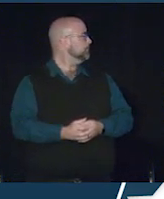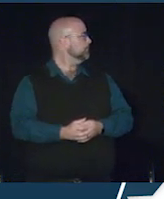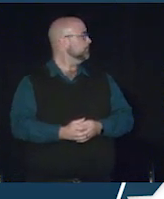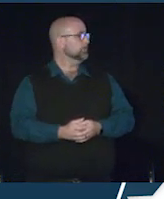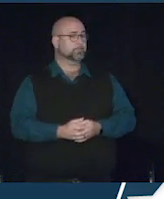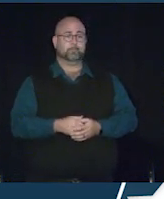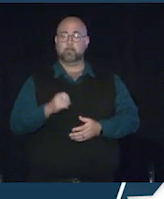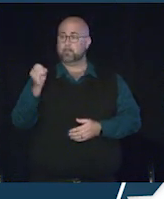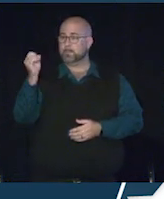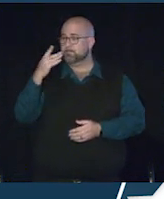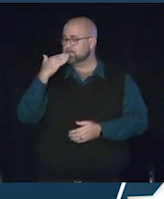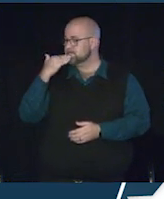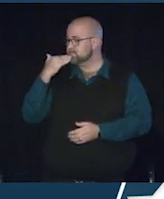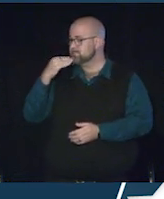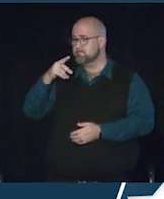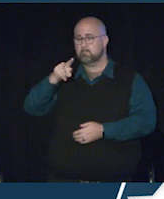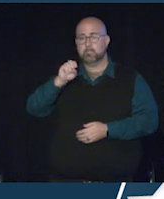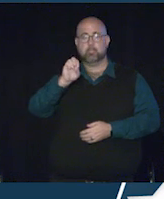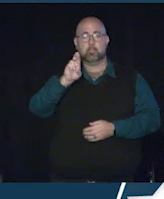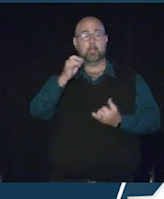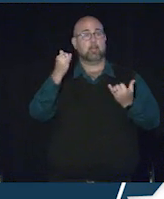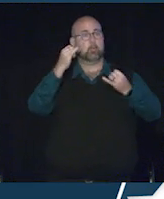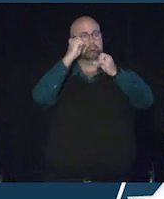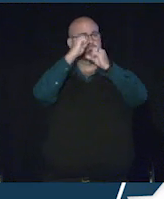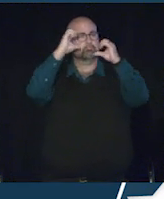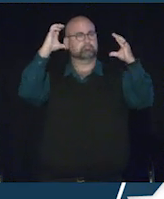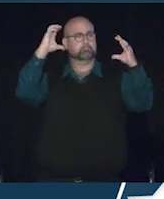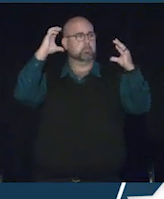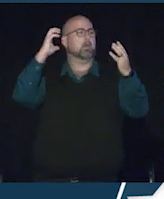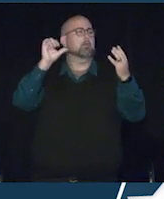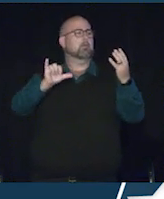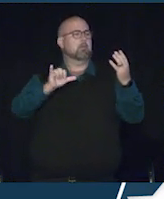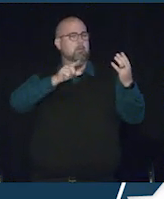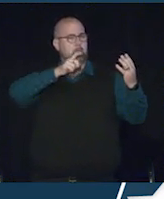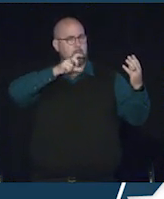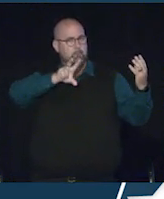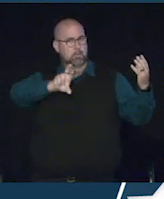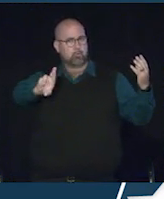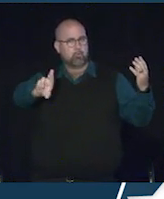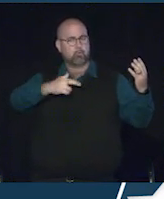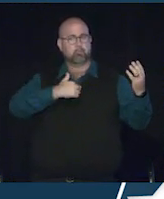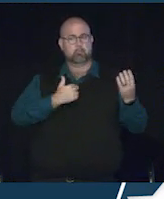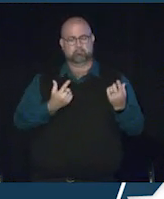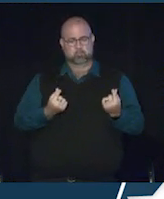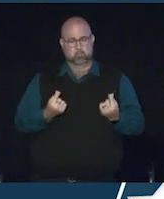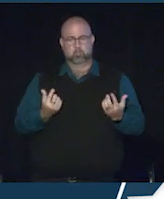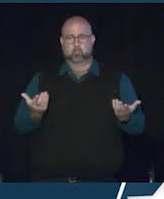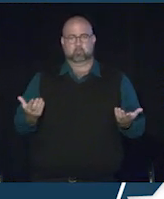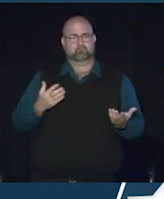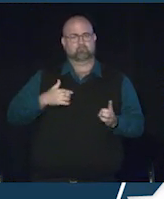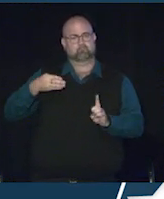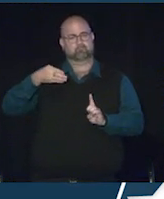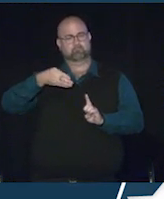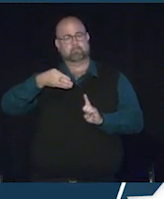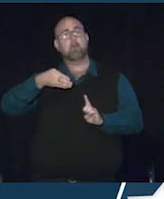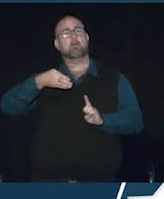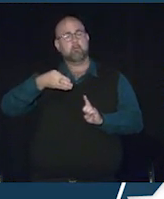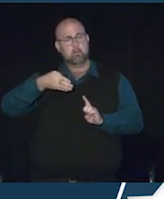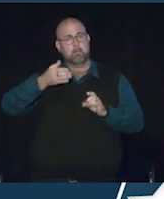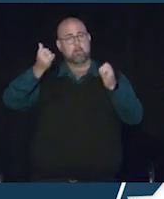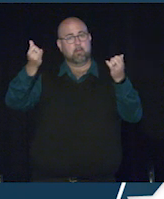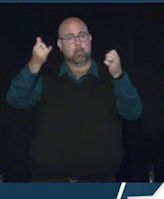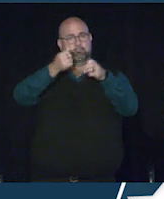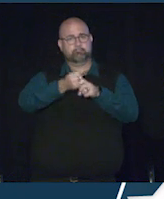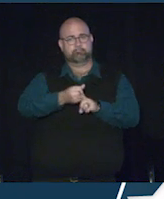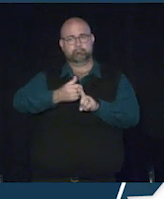Alrighty, thank you, Peter. So now that you have a better idea of who we are and what vocational rehabilitation is, we're going to talk